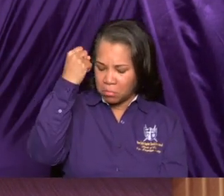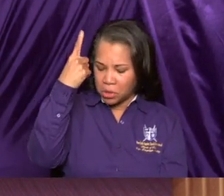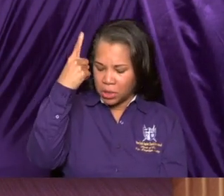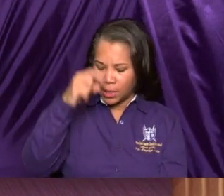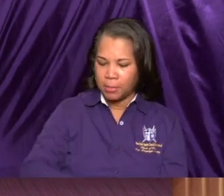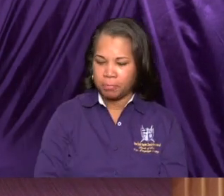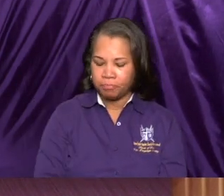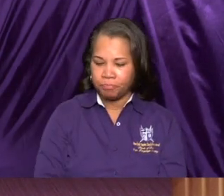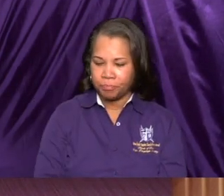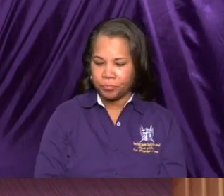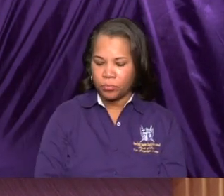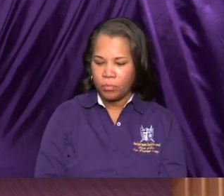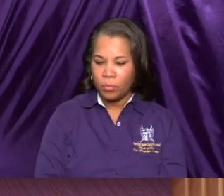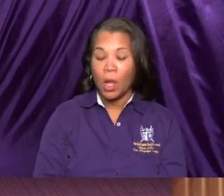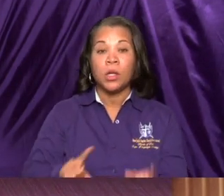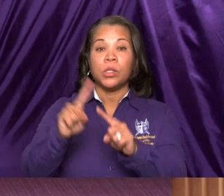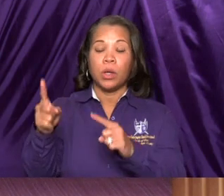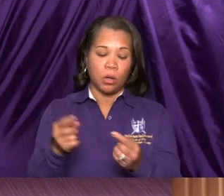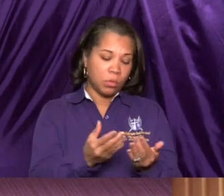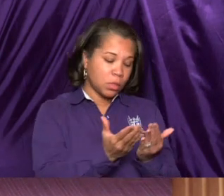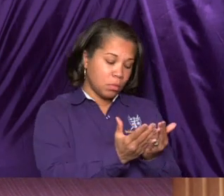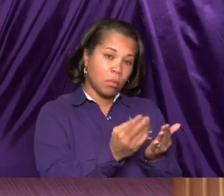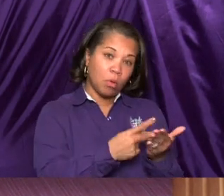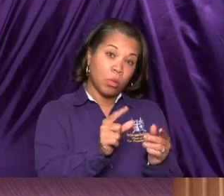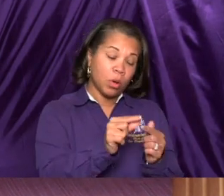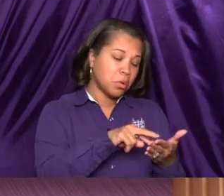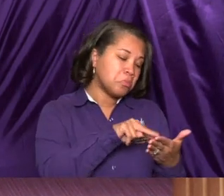So then I go back to the text in the Bible.